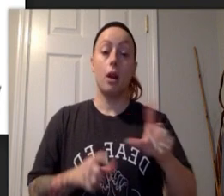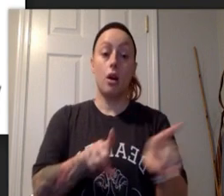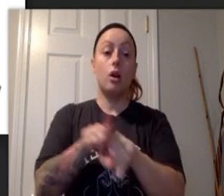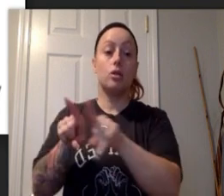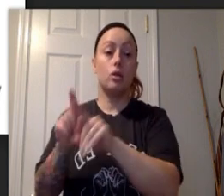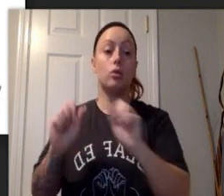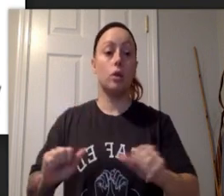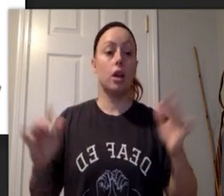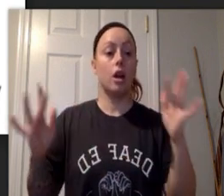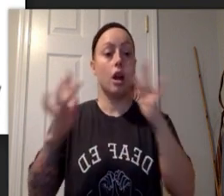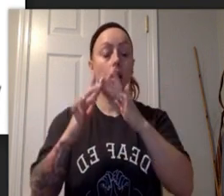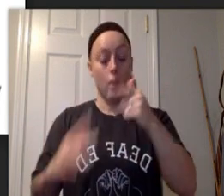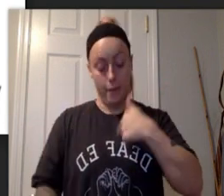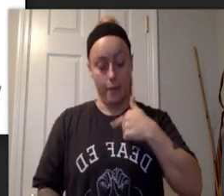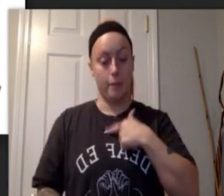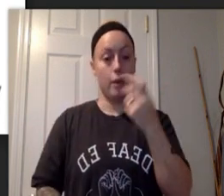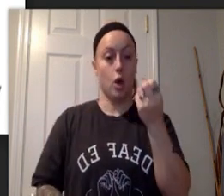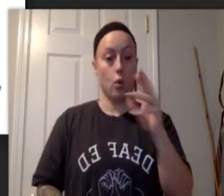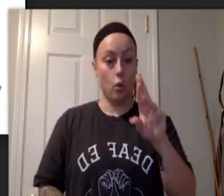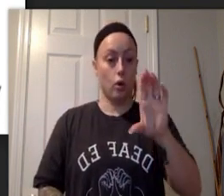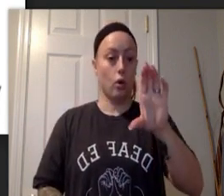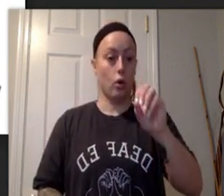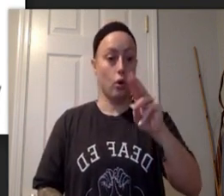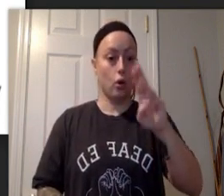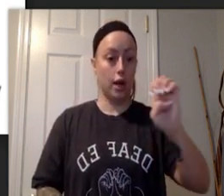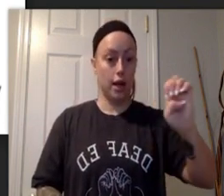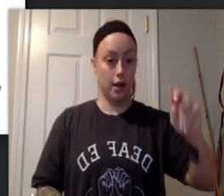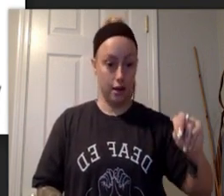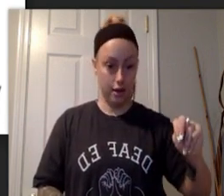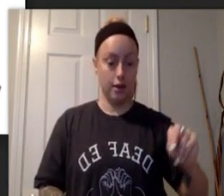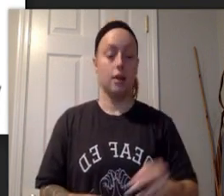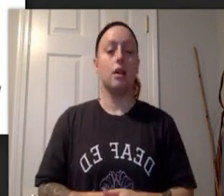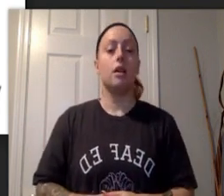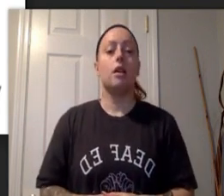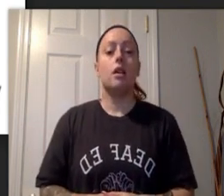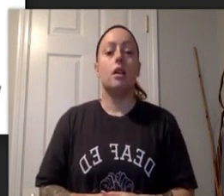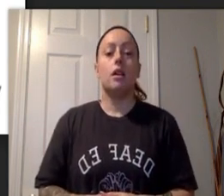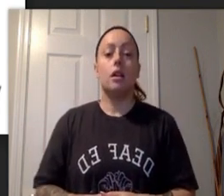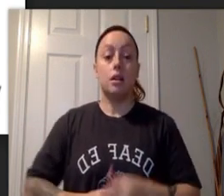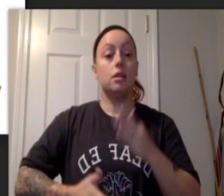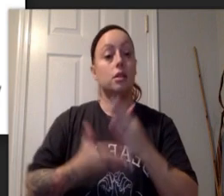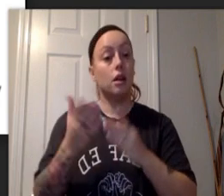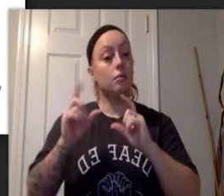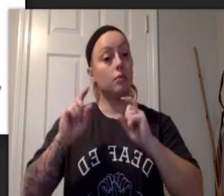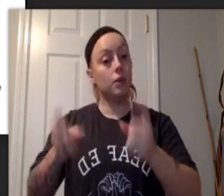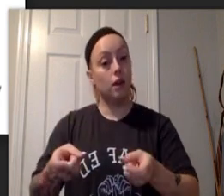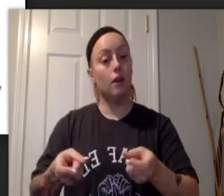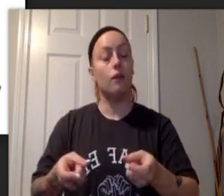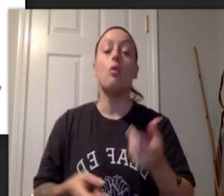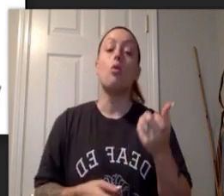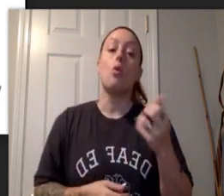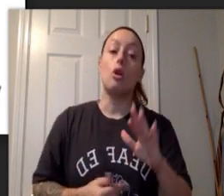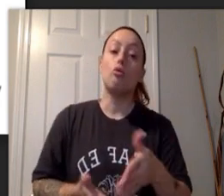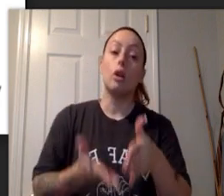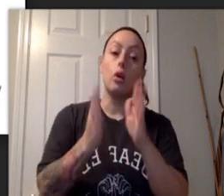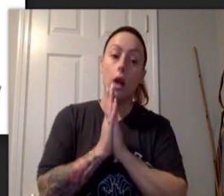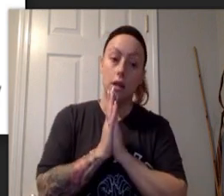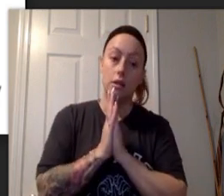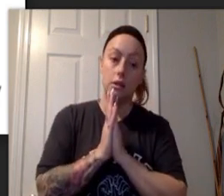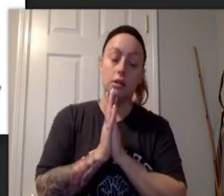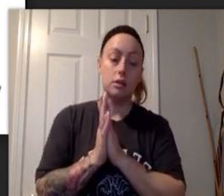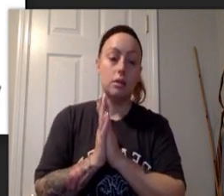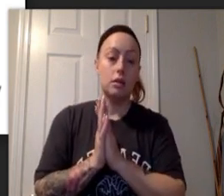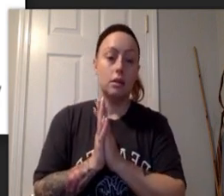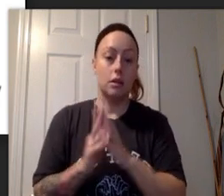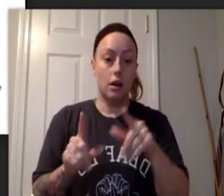And then some behavioral health agencies also give these supplies out, and many, request supplies from us and then give